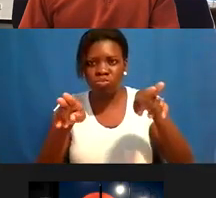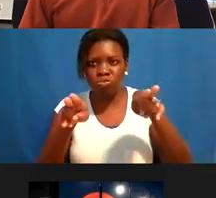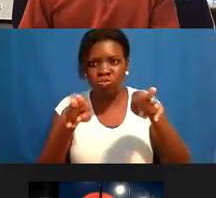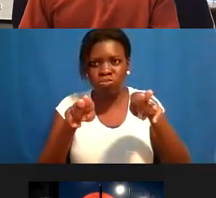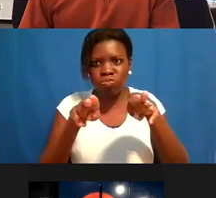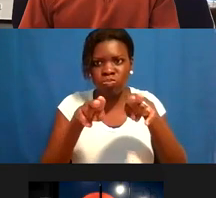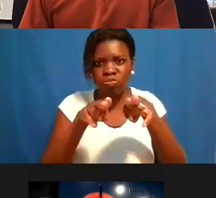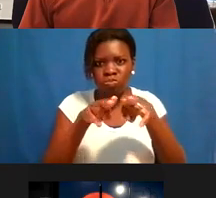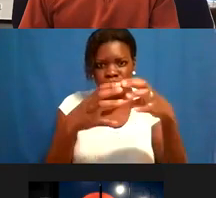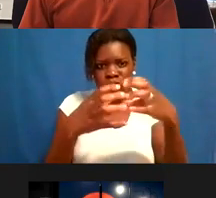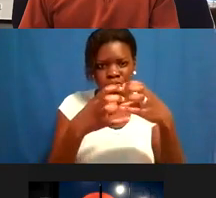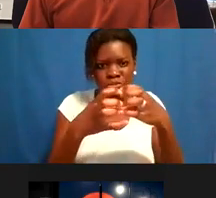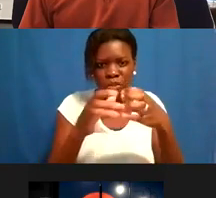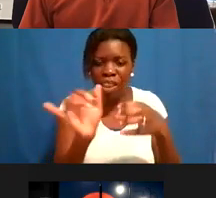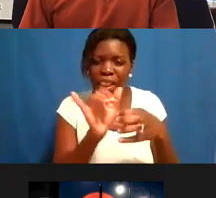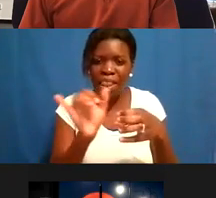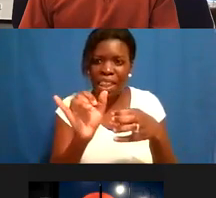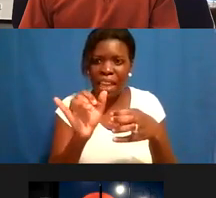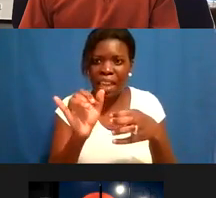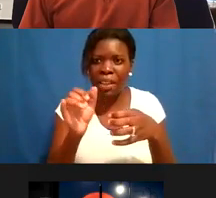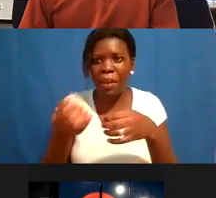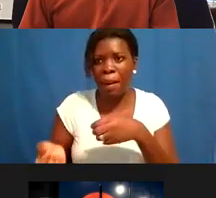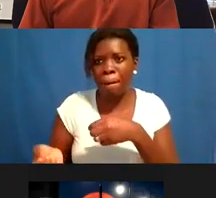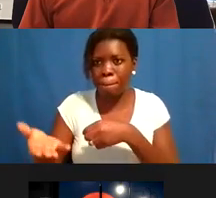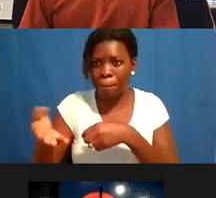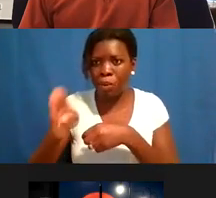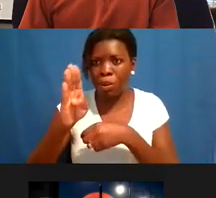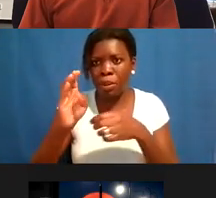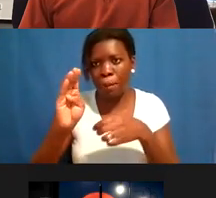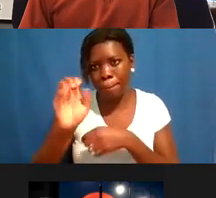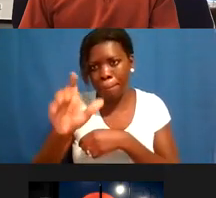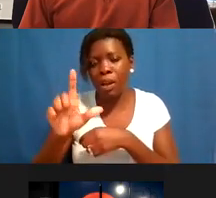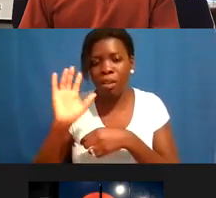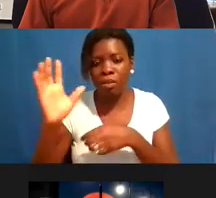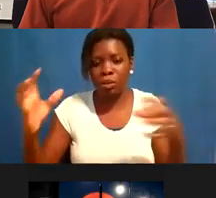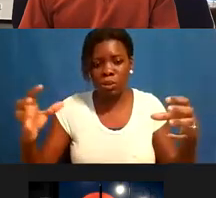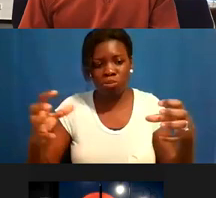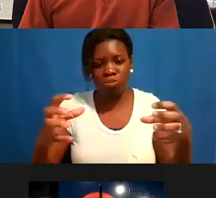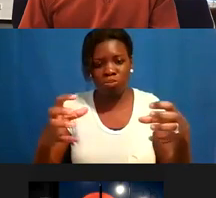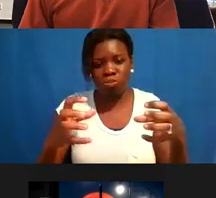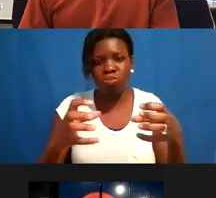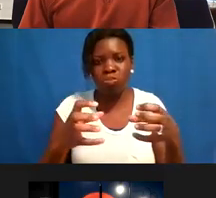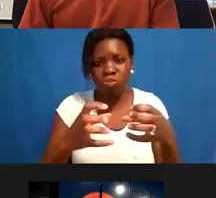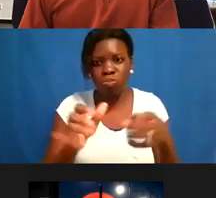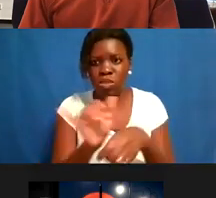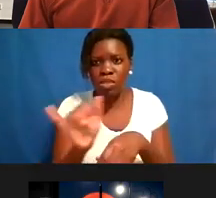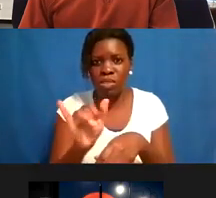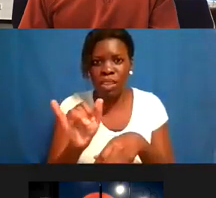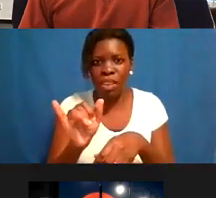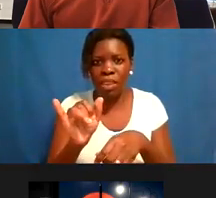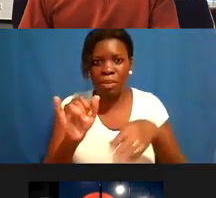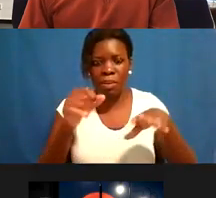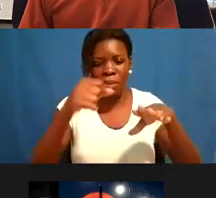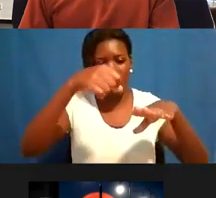as two bowling balls would come together on the surface of the trampoline, because they kind of make a dip on the surface, and